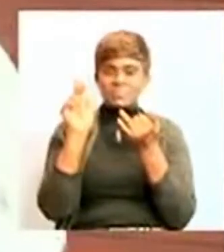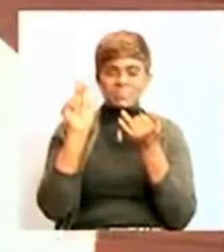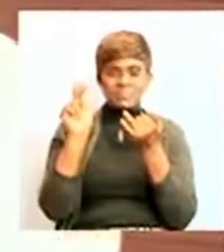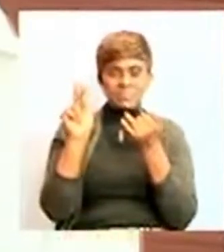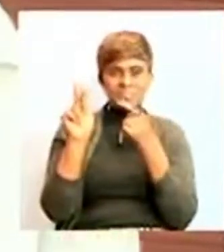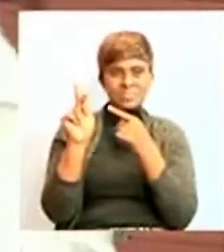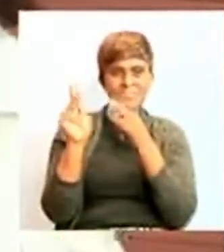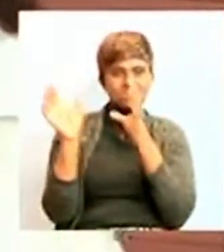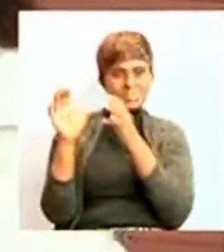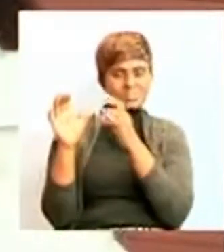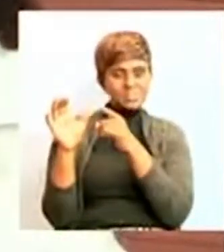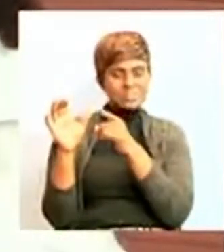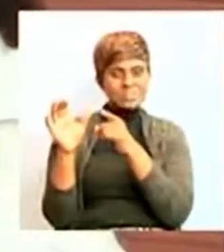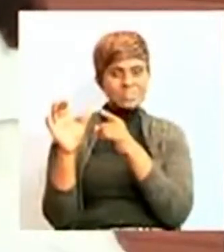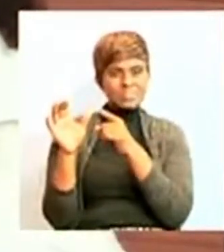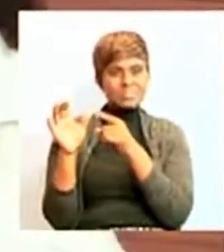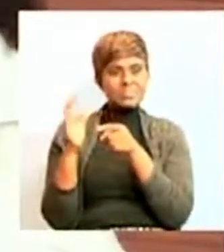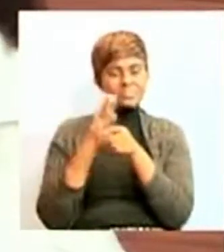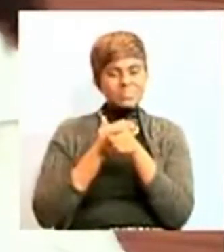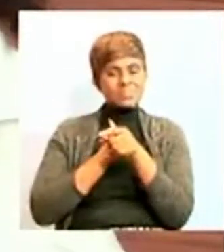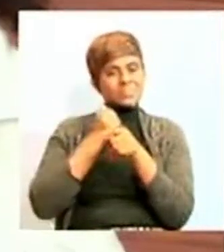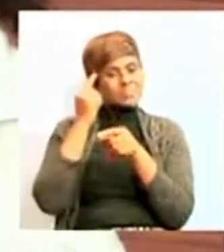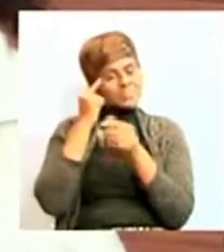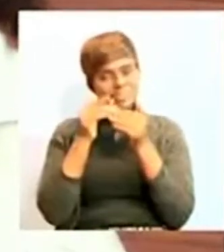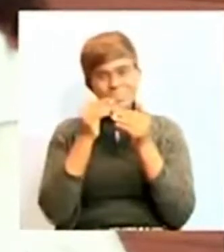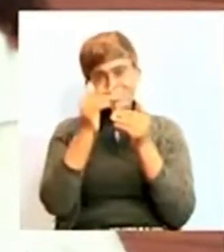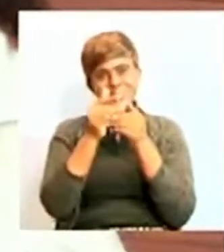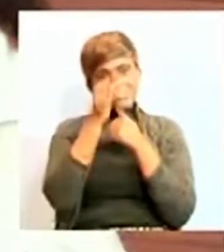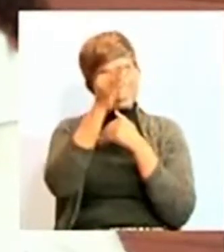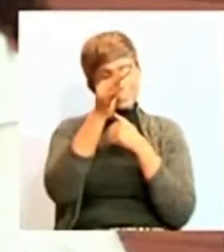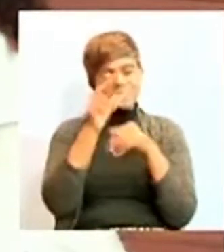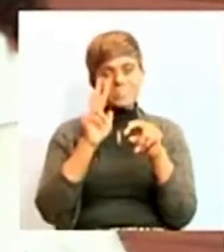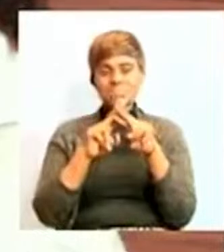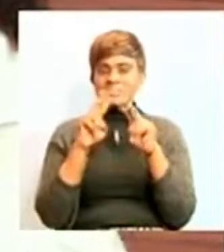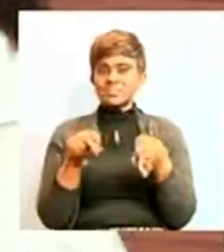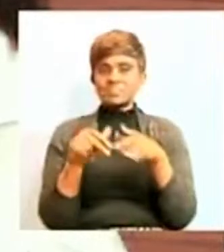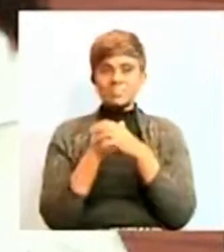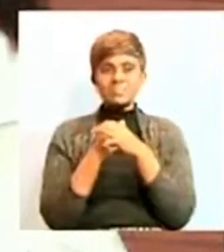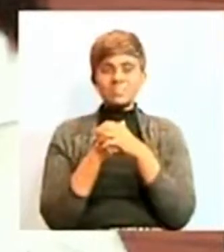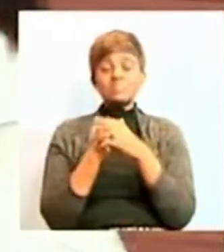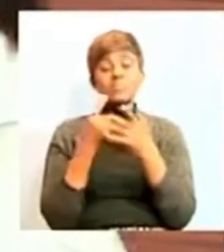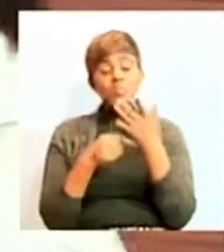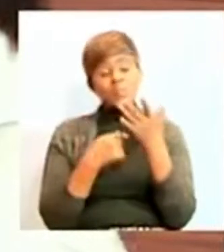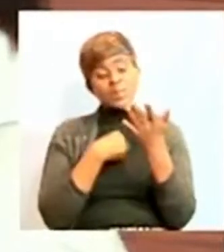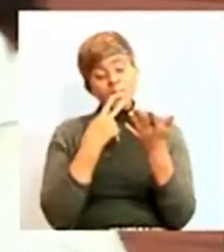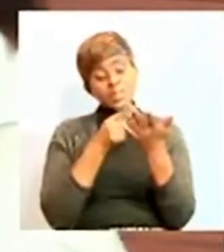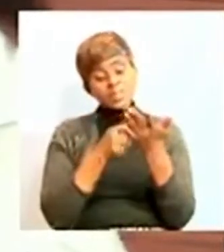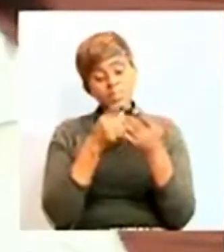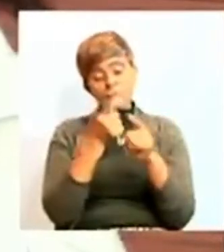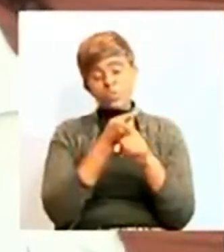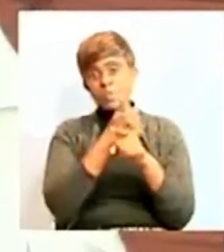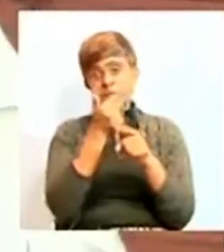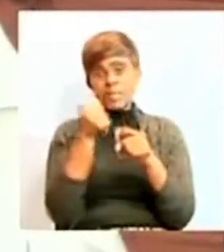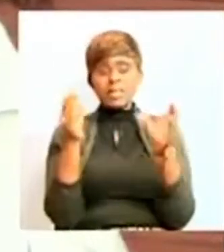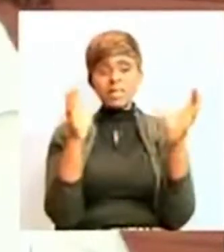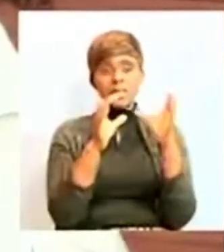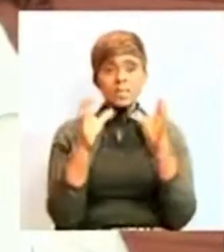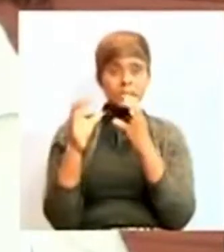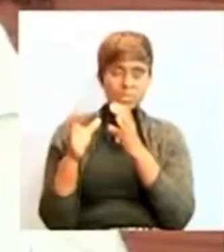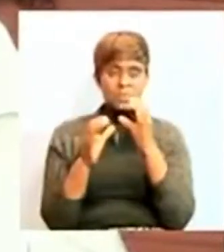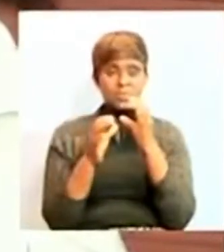Kabompo Council, I think moving forward, Chair, what I've noticed even from other council,